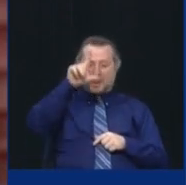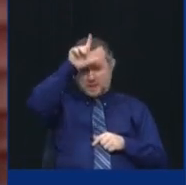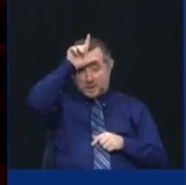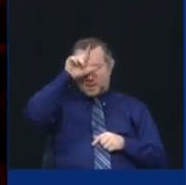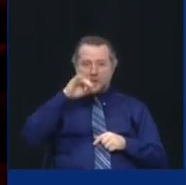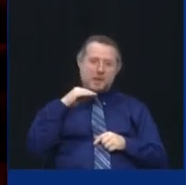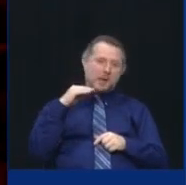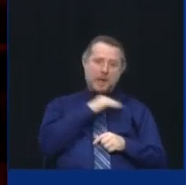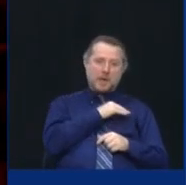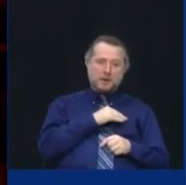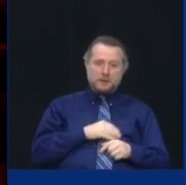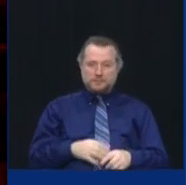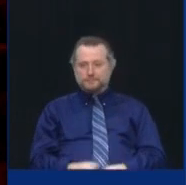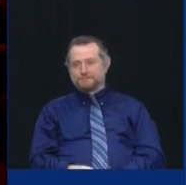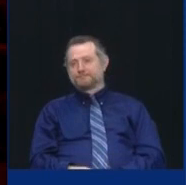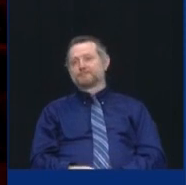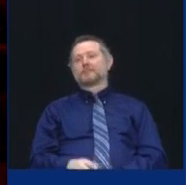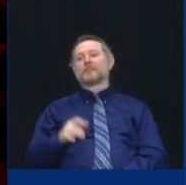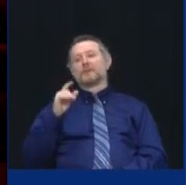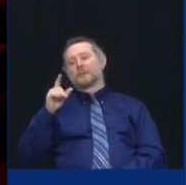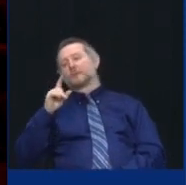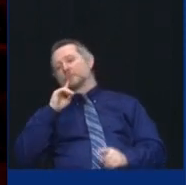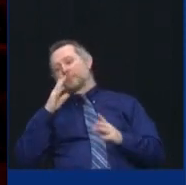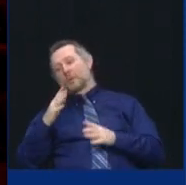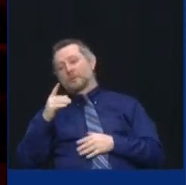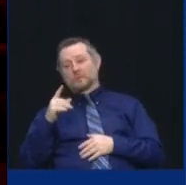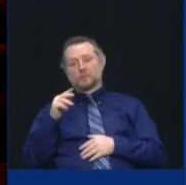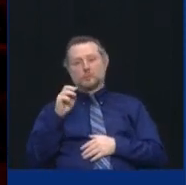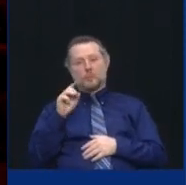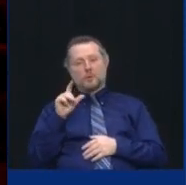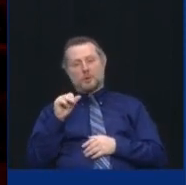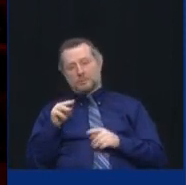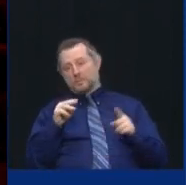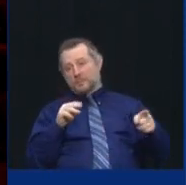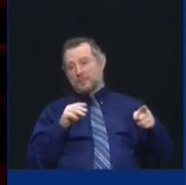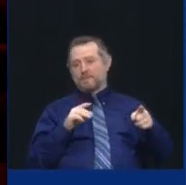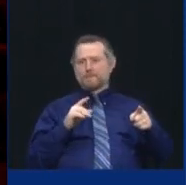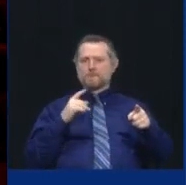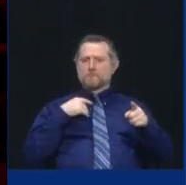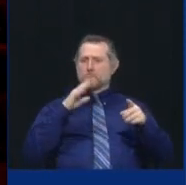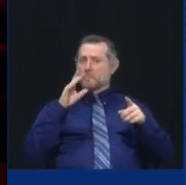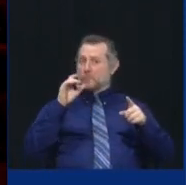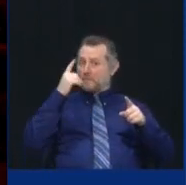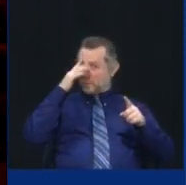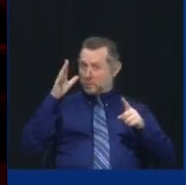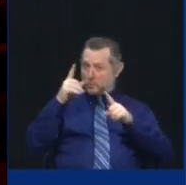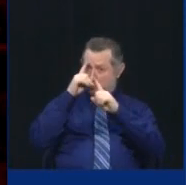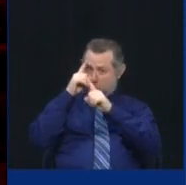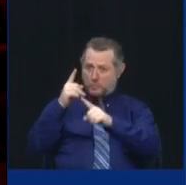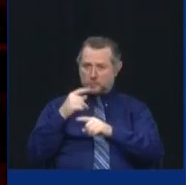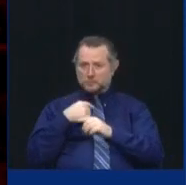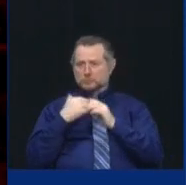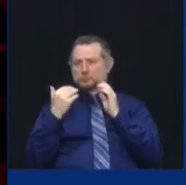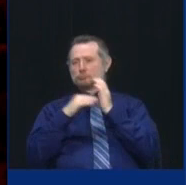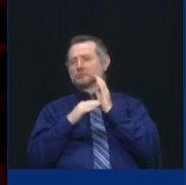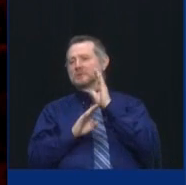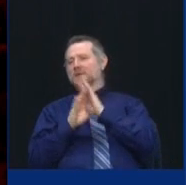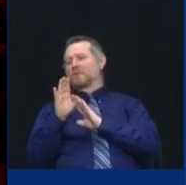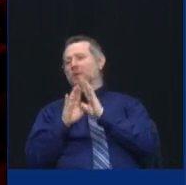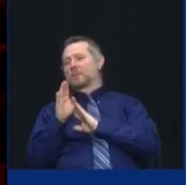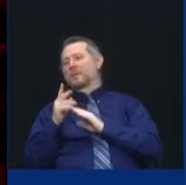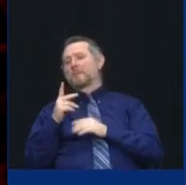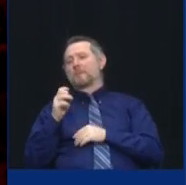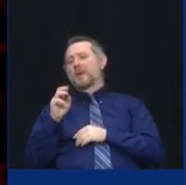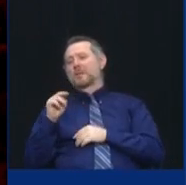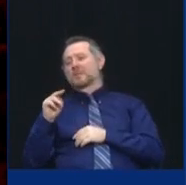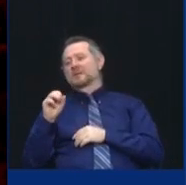One more from Mr. Dolan, if you don't mind. One of the governor's big goals so far has been to redevelop Penn Station, make a new Penn Station.